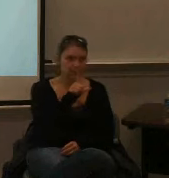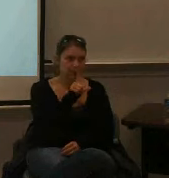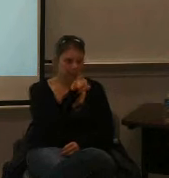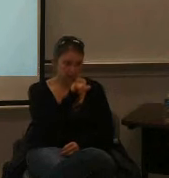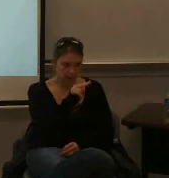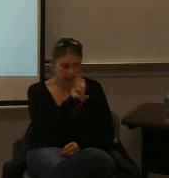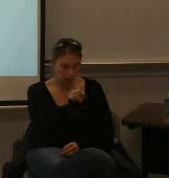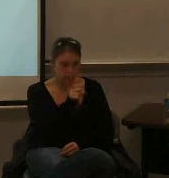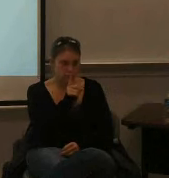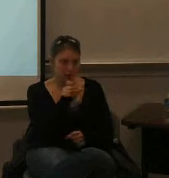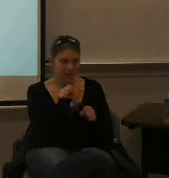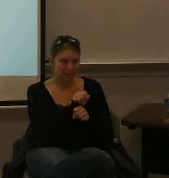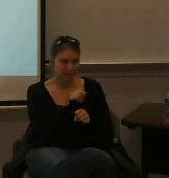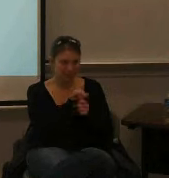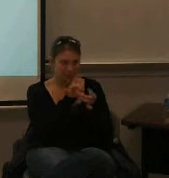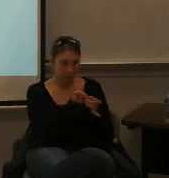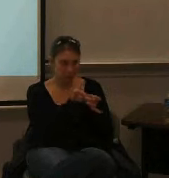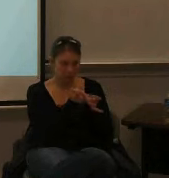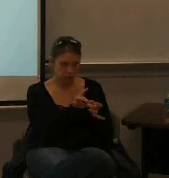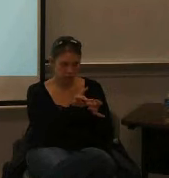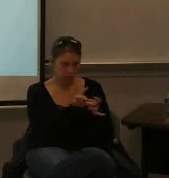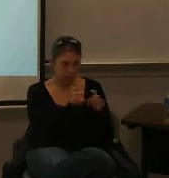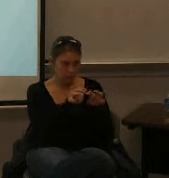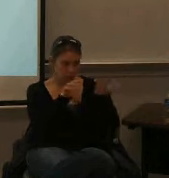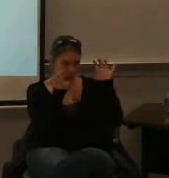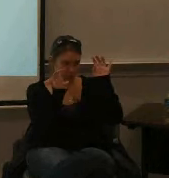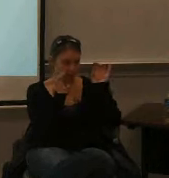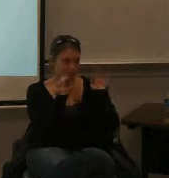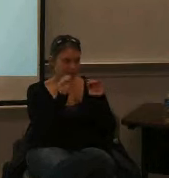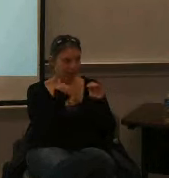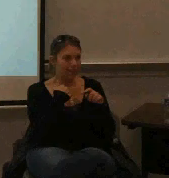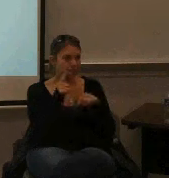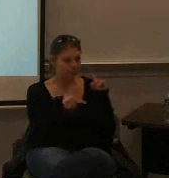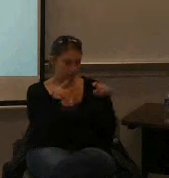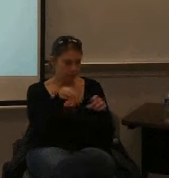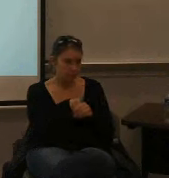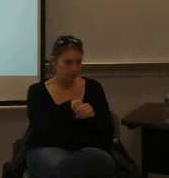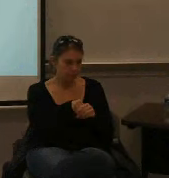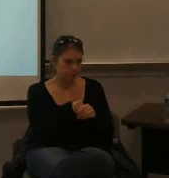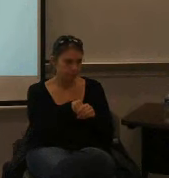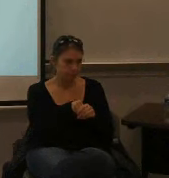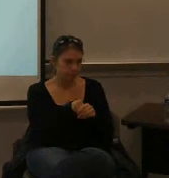just the statistical relationship, and there's variance in there.